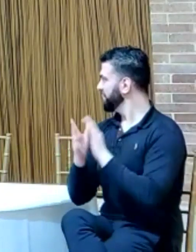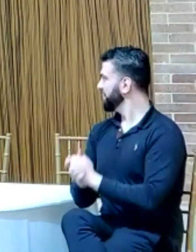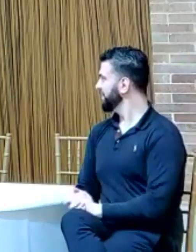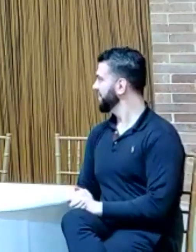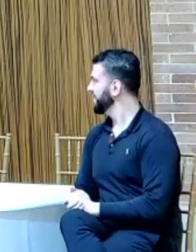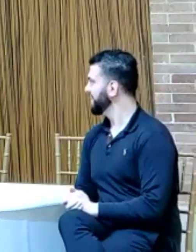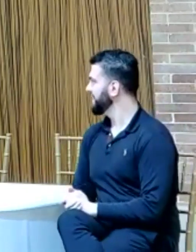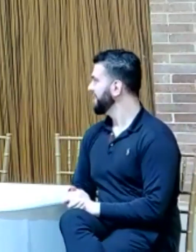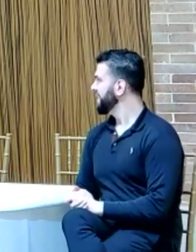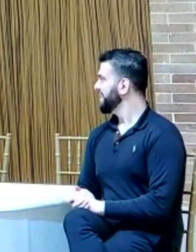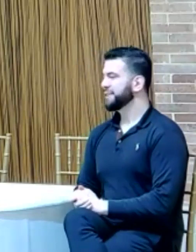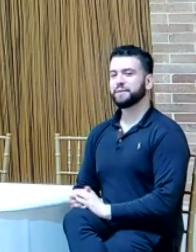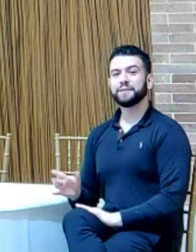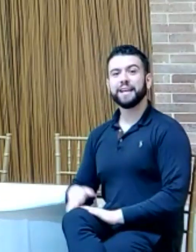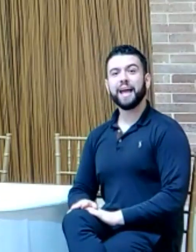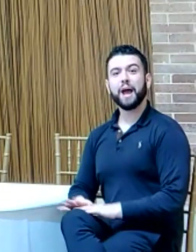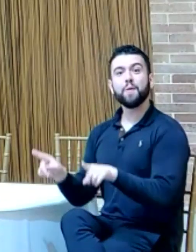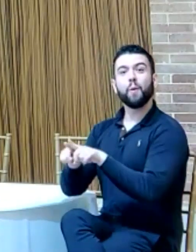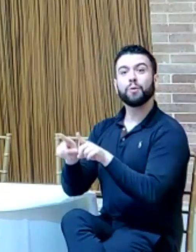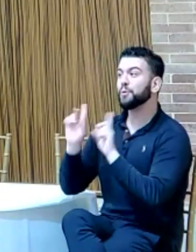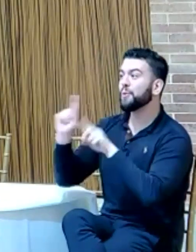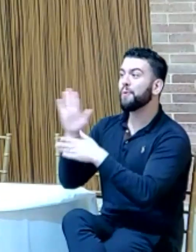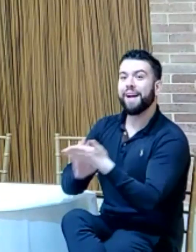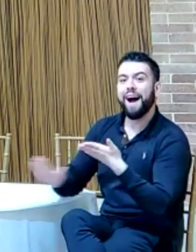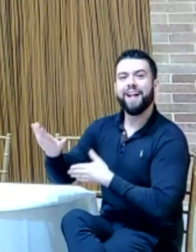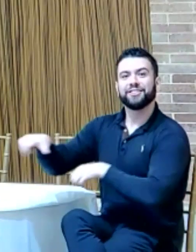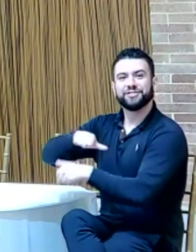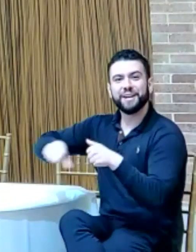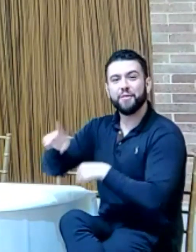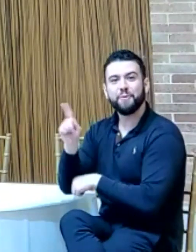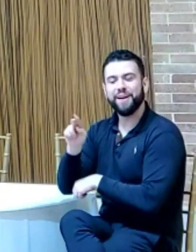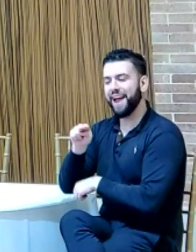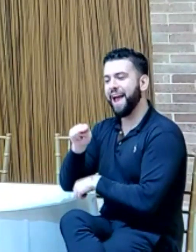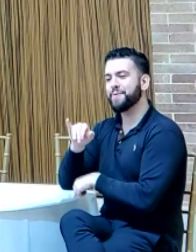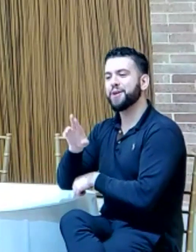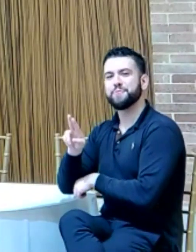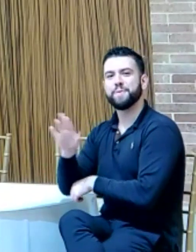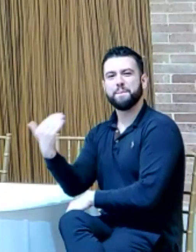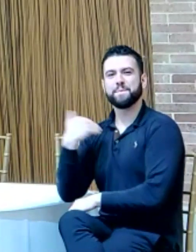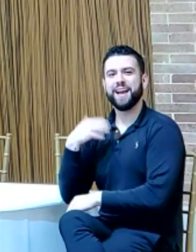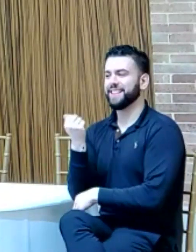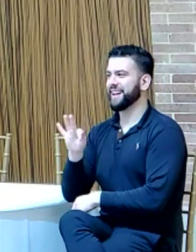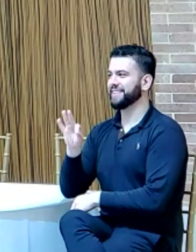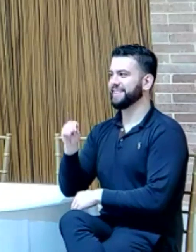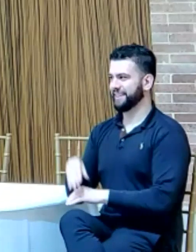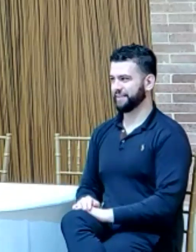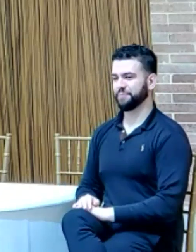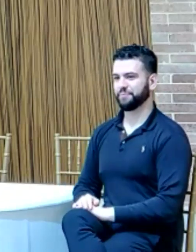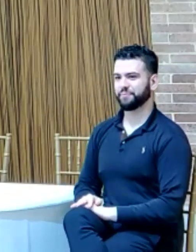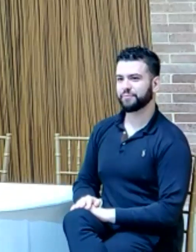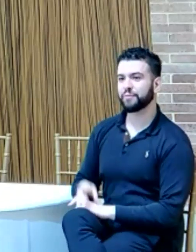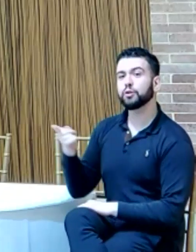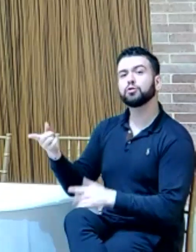I just should have just said that we went to NYU together back in the 90s and that would have been a lot easier secretary mcain assists Hud's efforts to